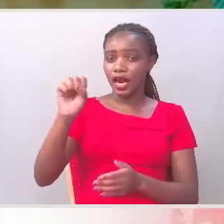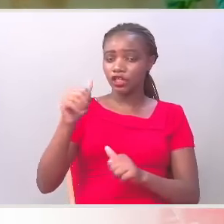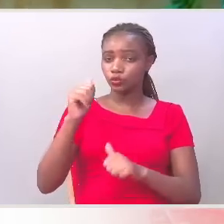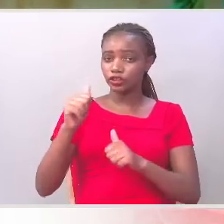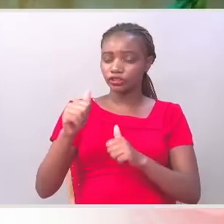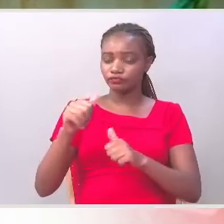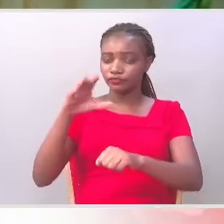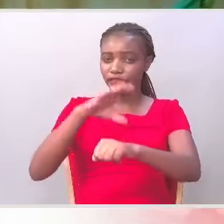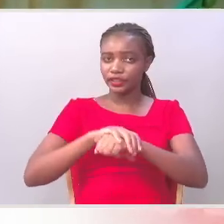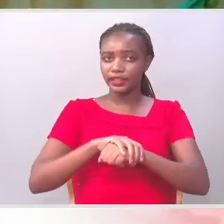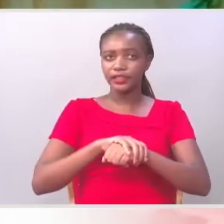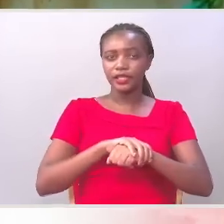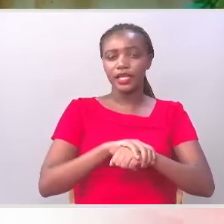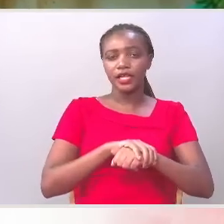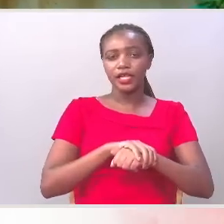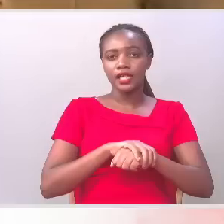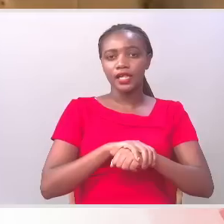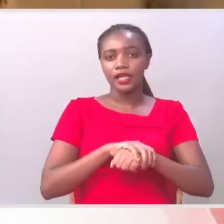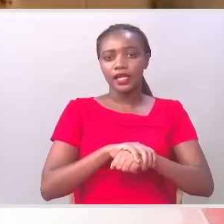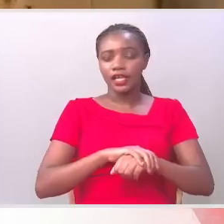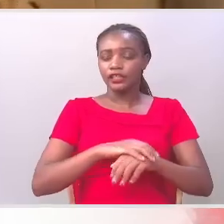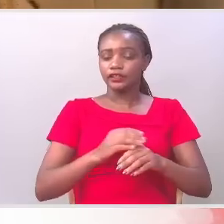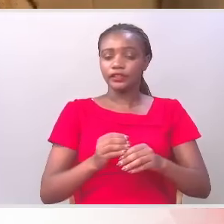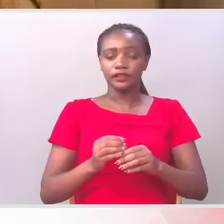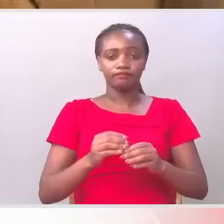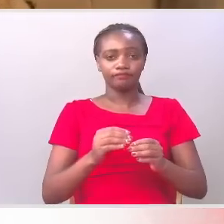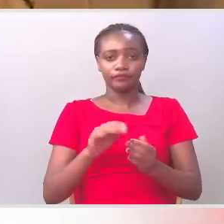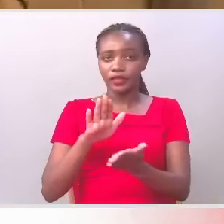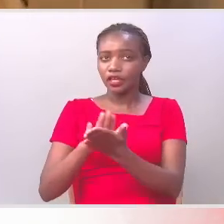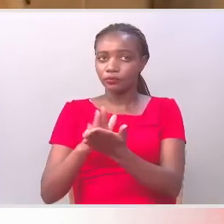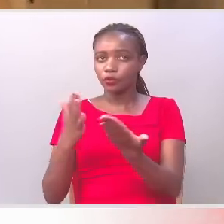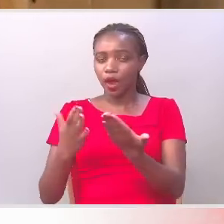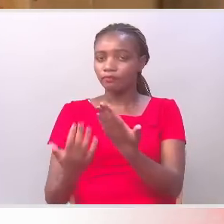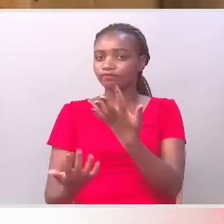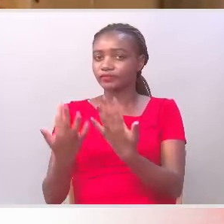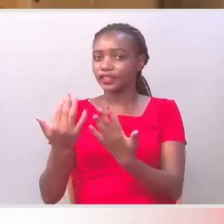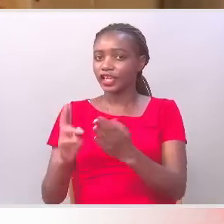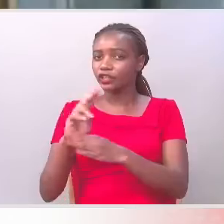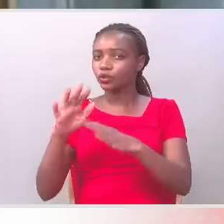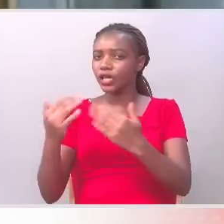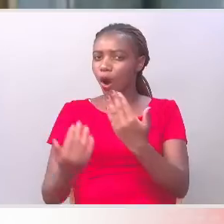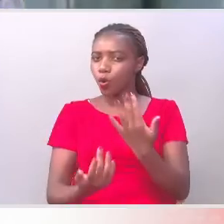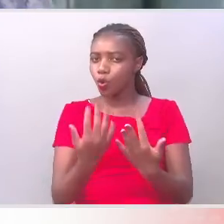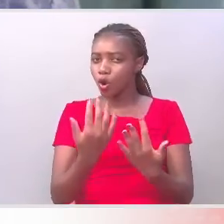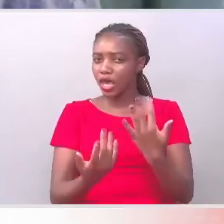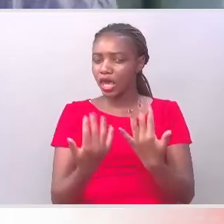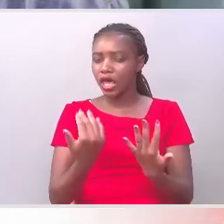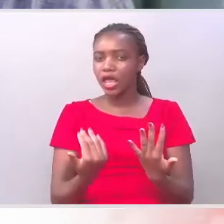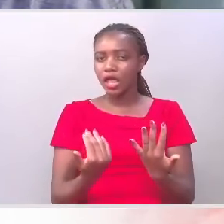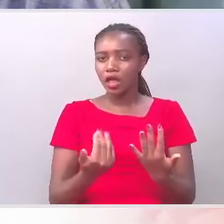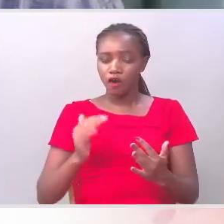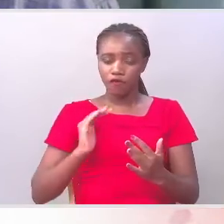that is methane gas, is channeled to the kitchen whereby it's used for cooking purposes for